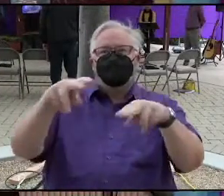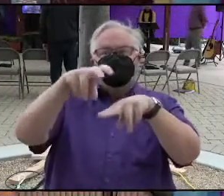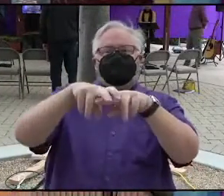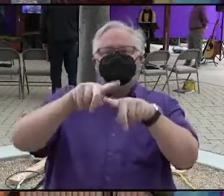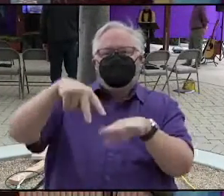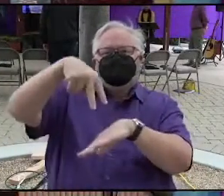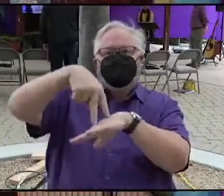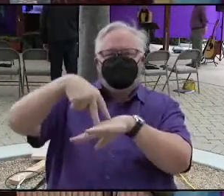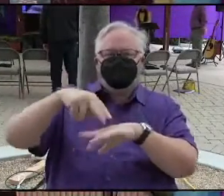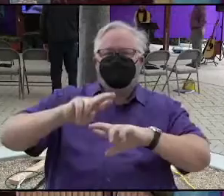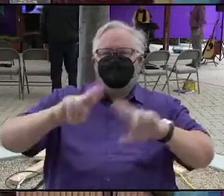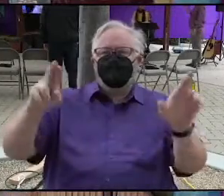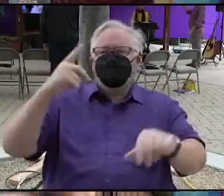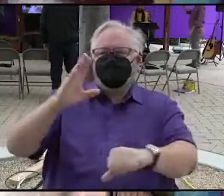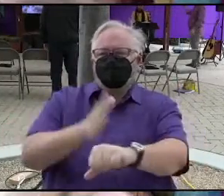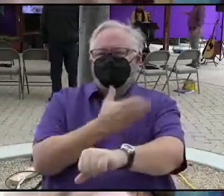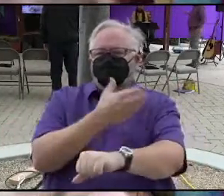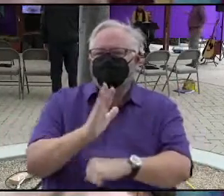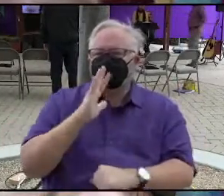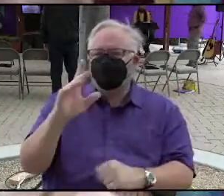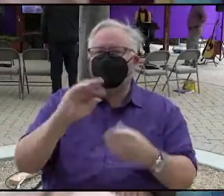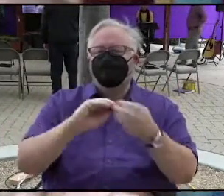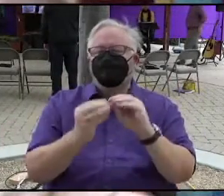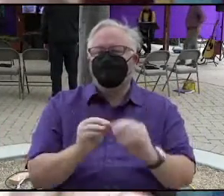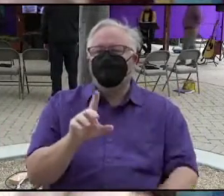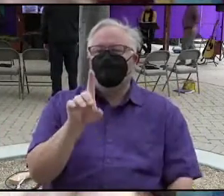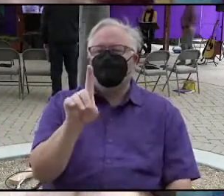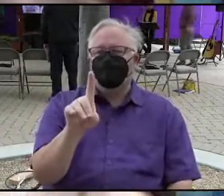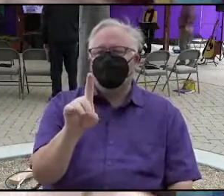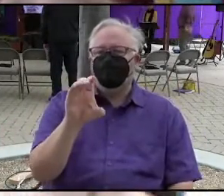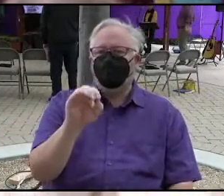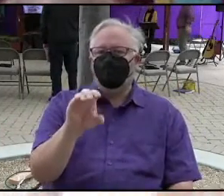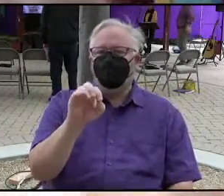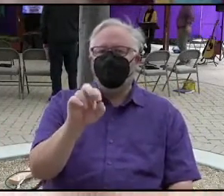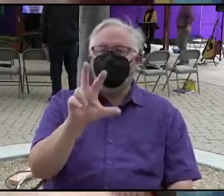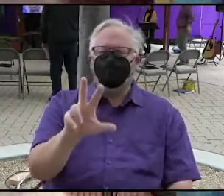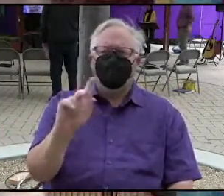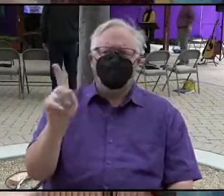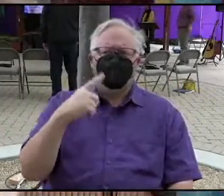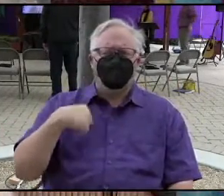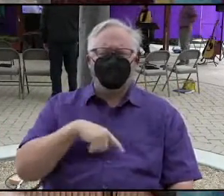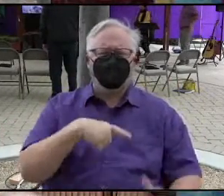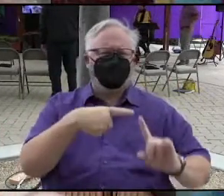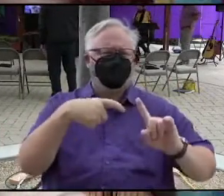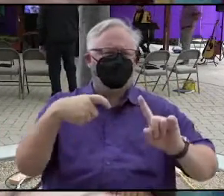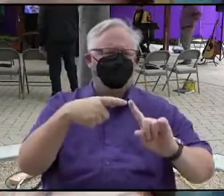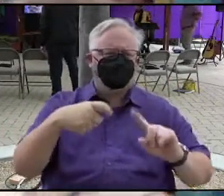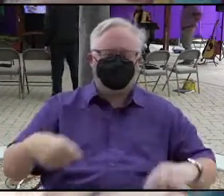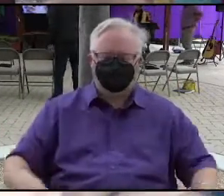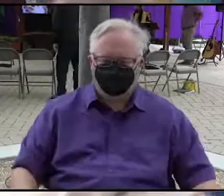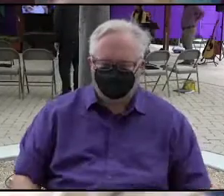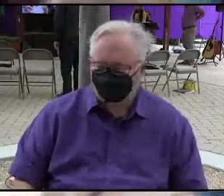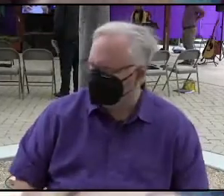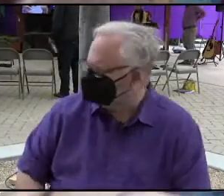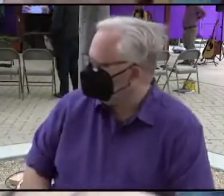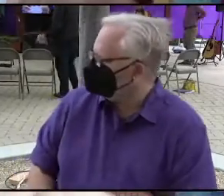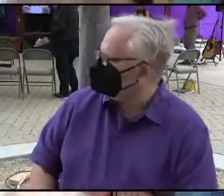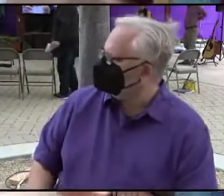our hymn, 1003, Where Do We Come From?